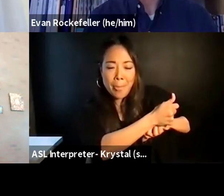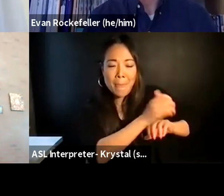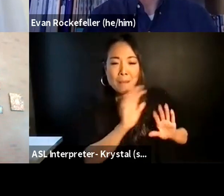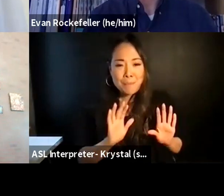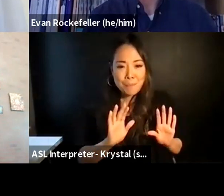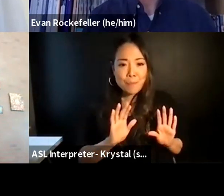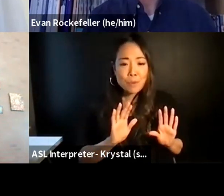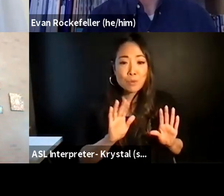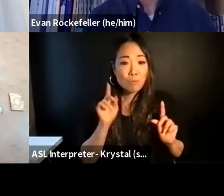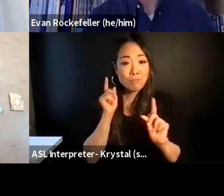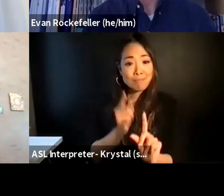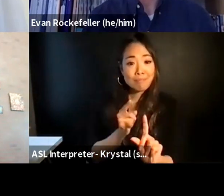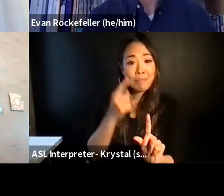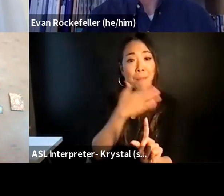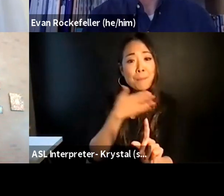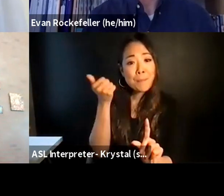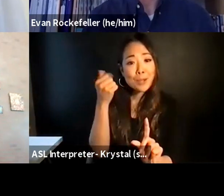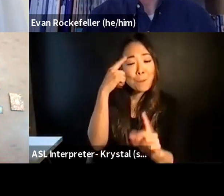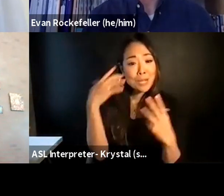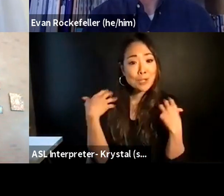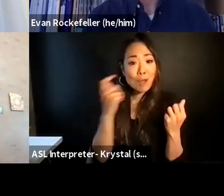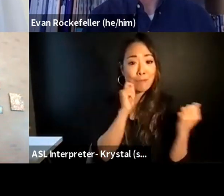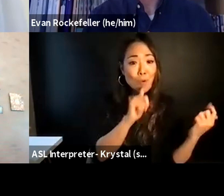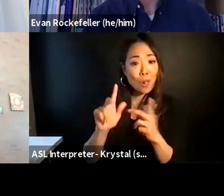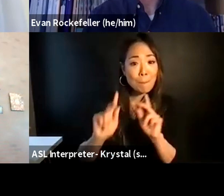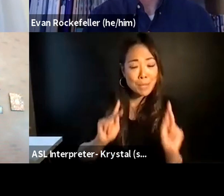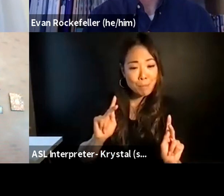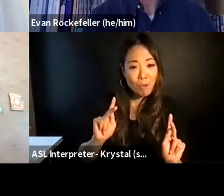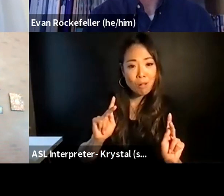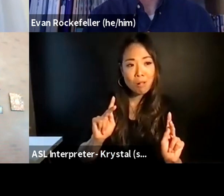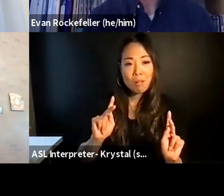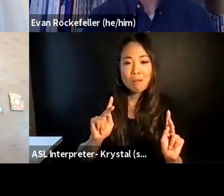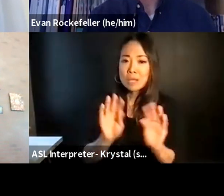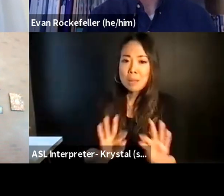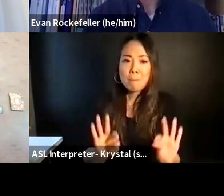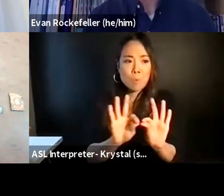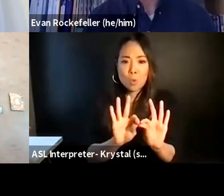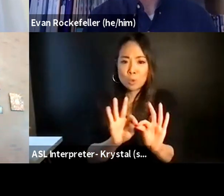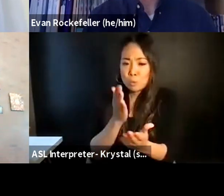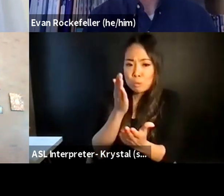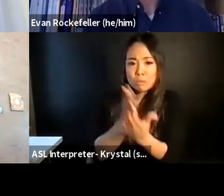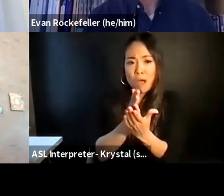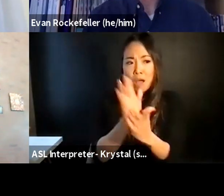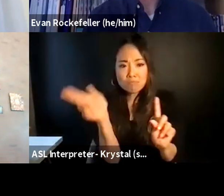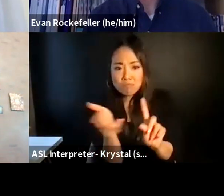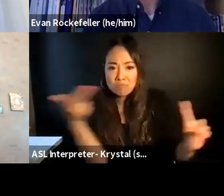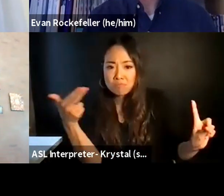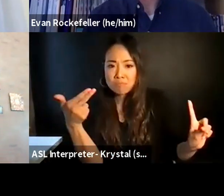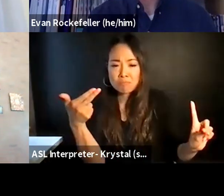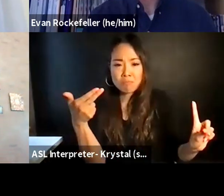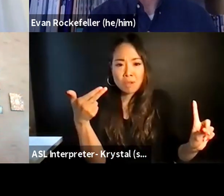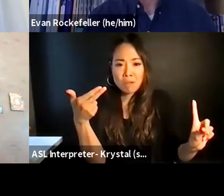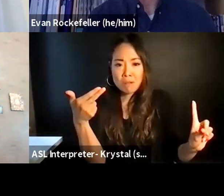for all, scaling back that pathologizing nature of how we talk about our experiences. And like Vesper was saying